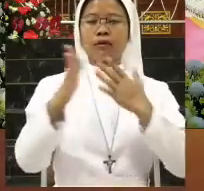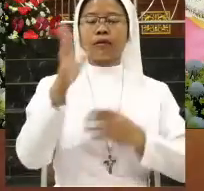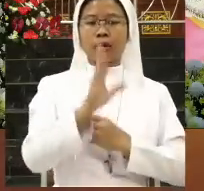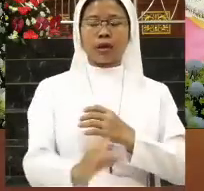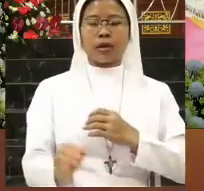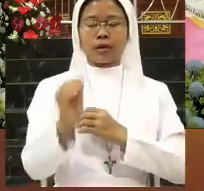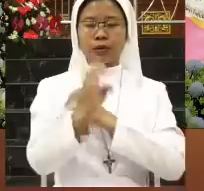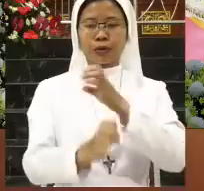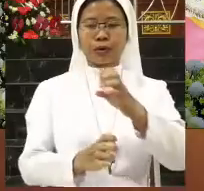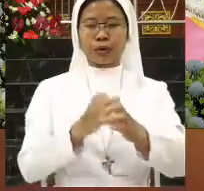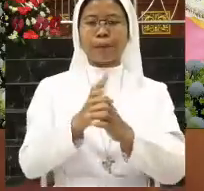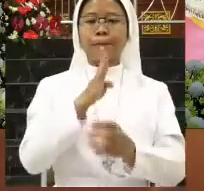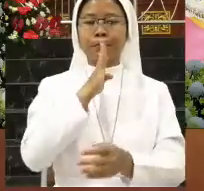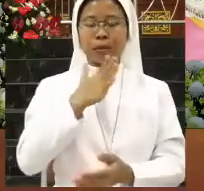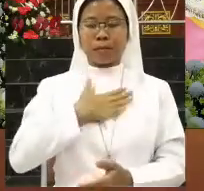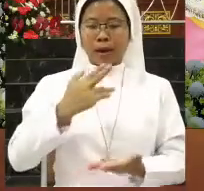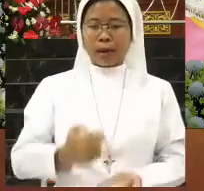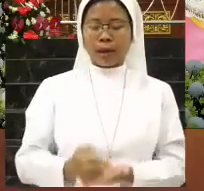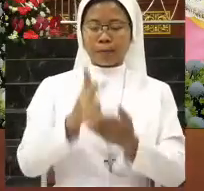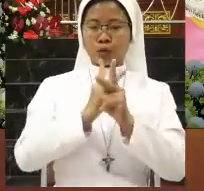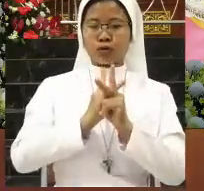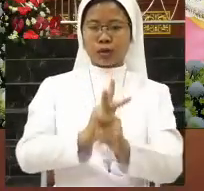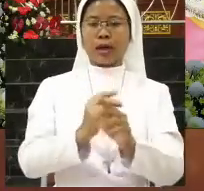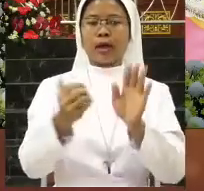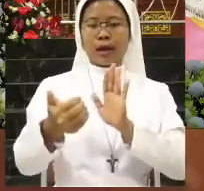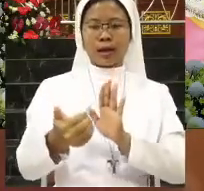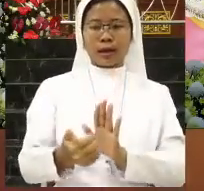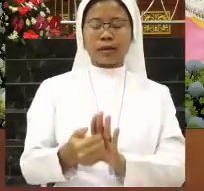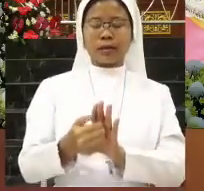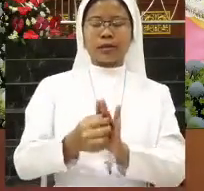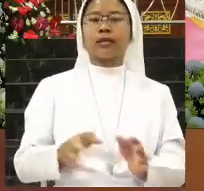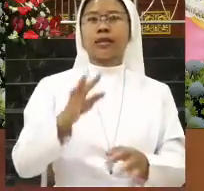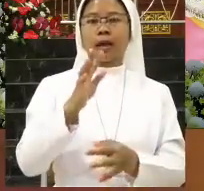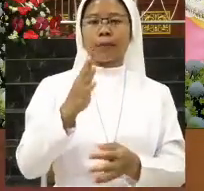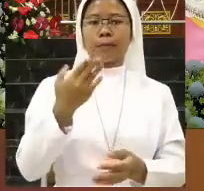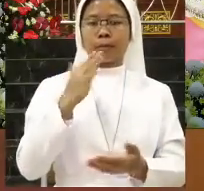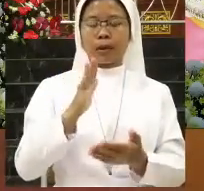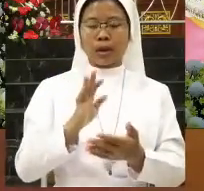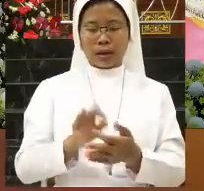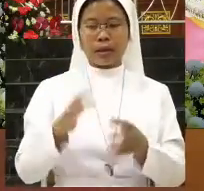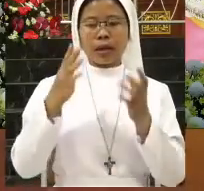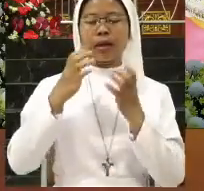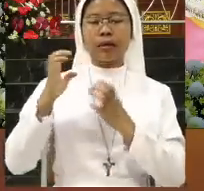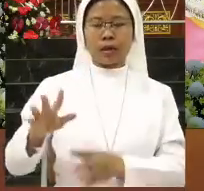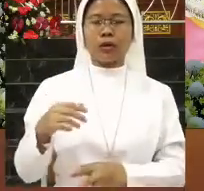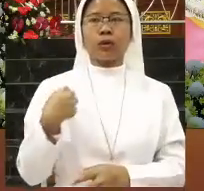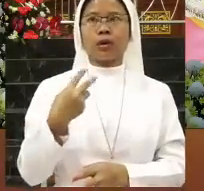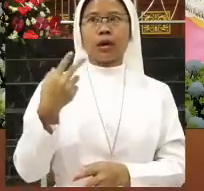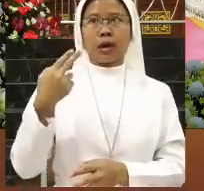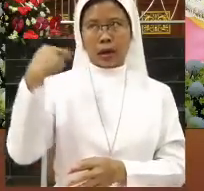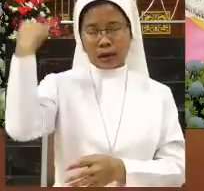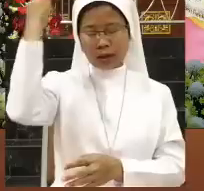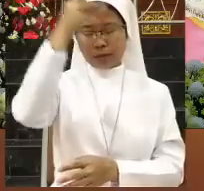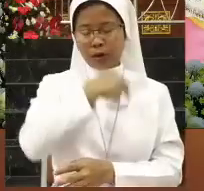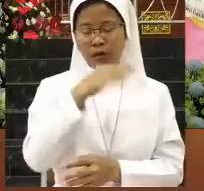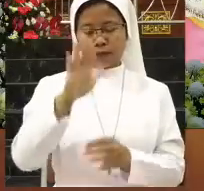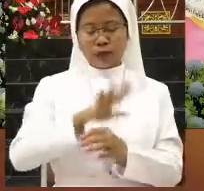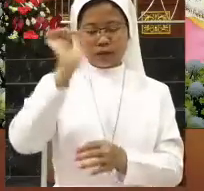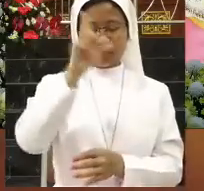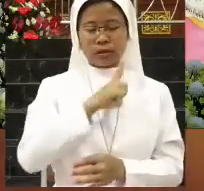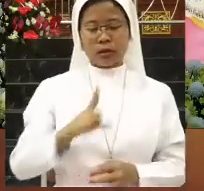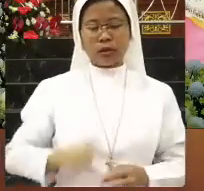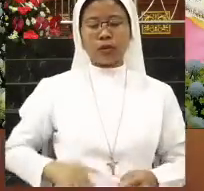be my help and defense against the assaults of my enemies. Hail Mary, full of grace, the Lord is with